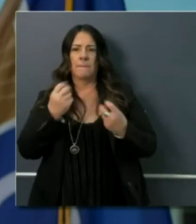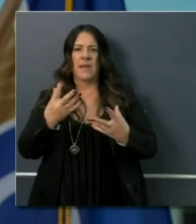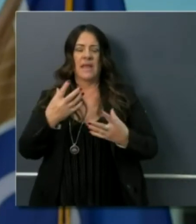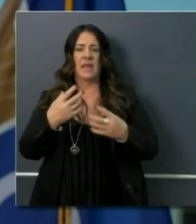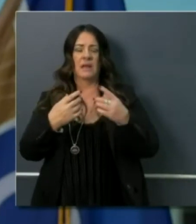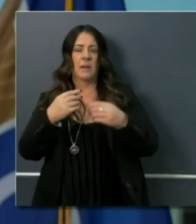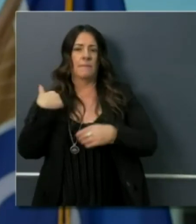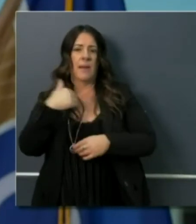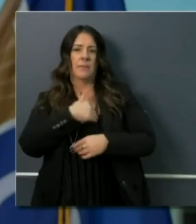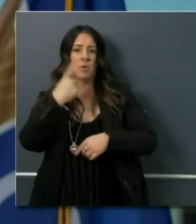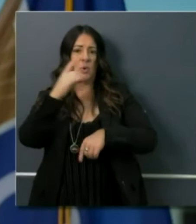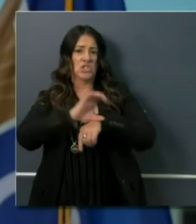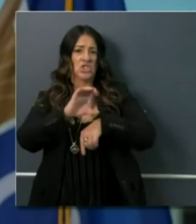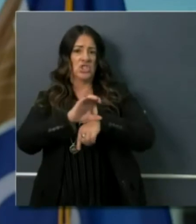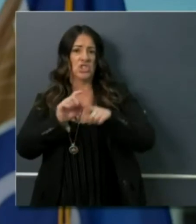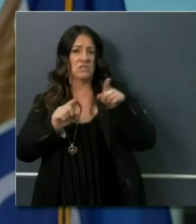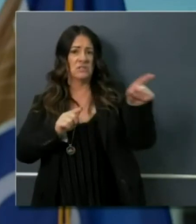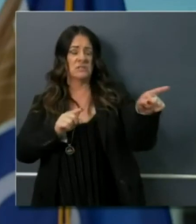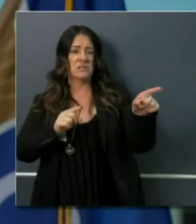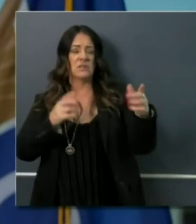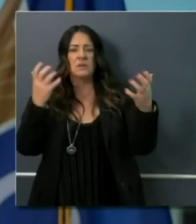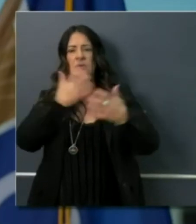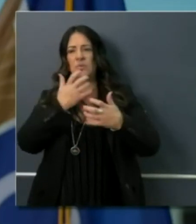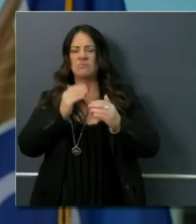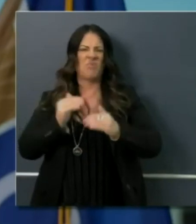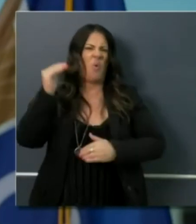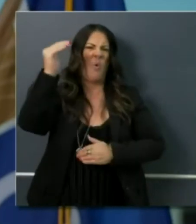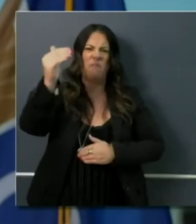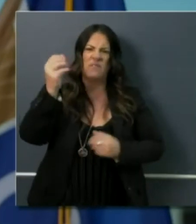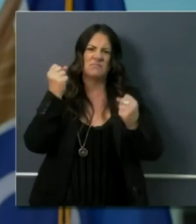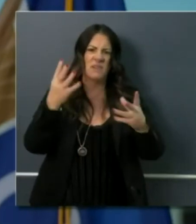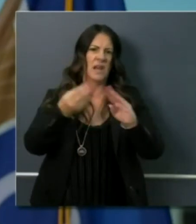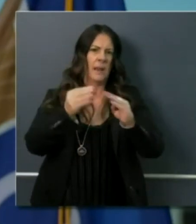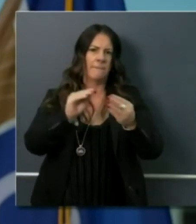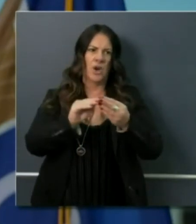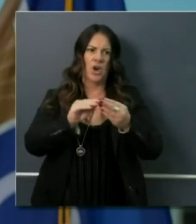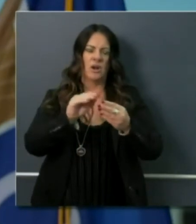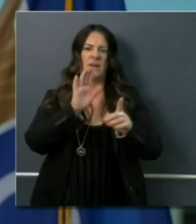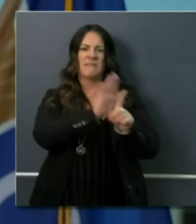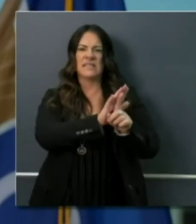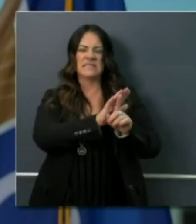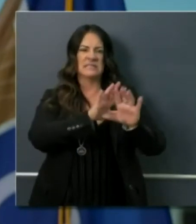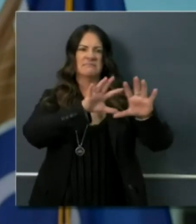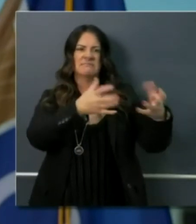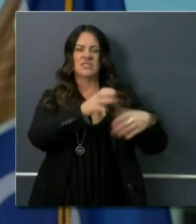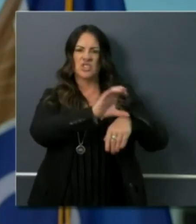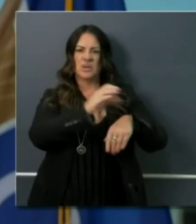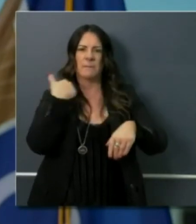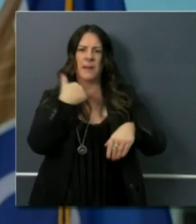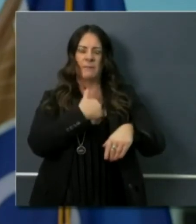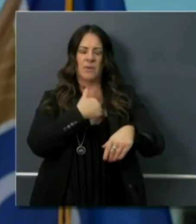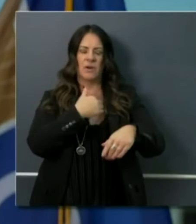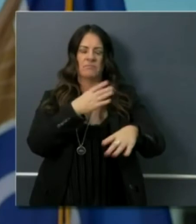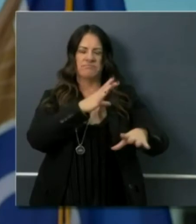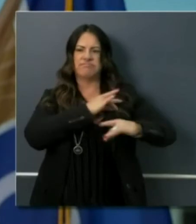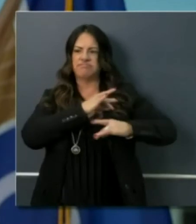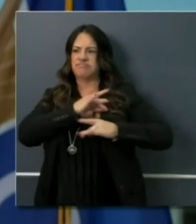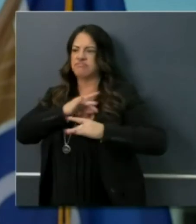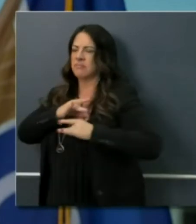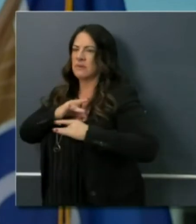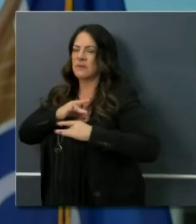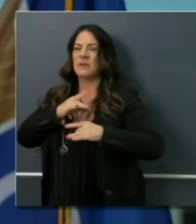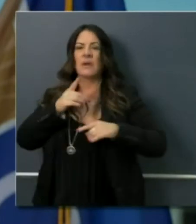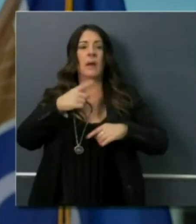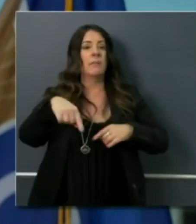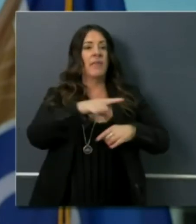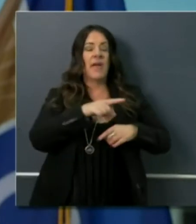one church, tragically, disproportionate number, came down with the virus because they were continuing to practice their